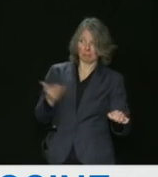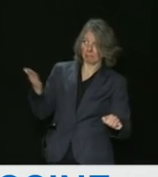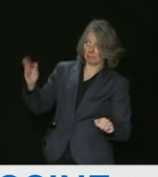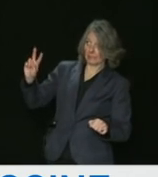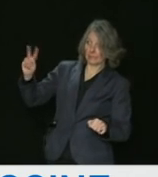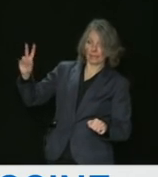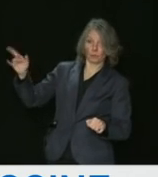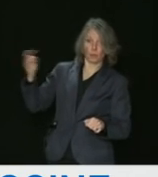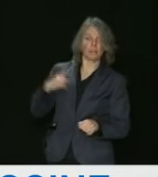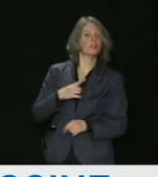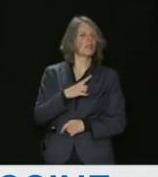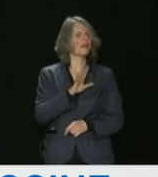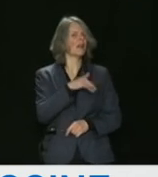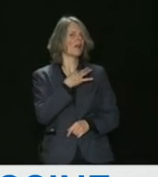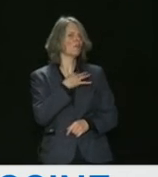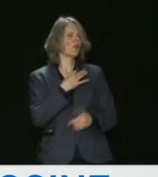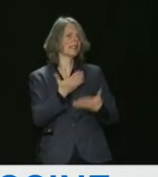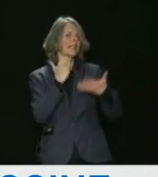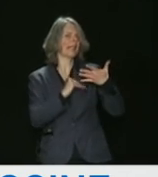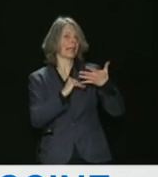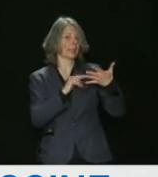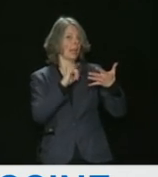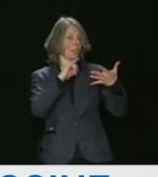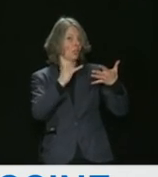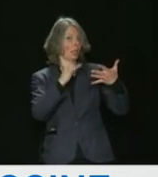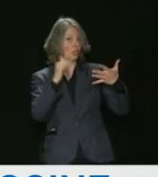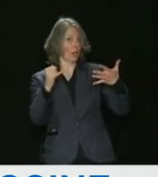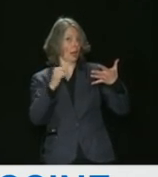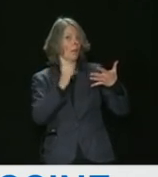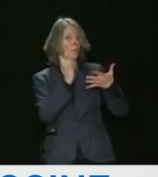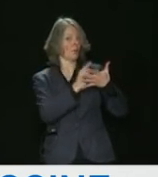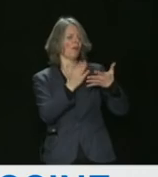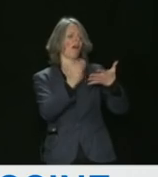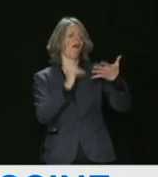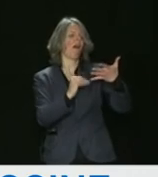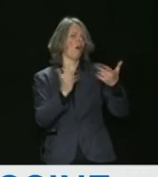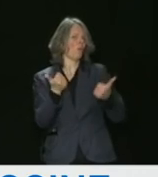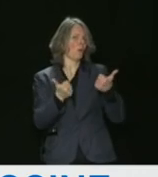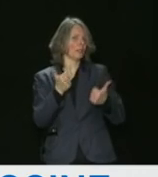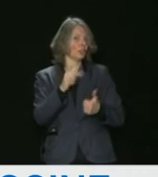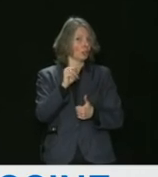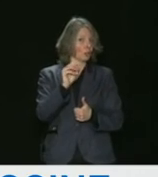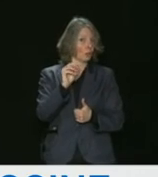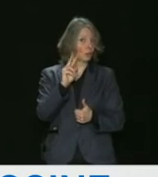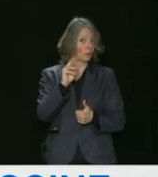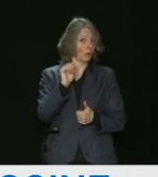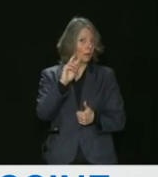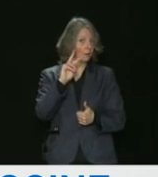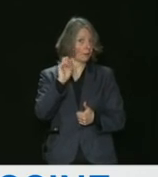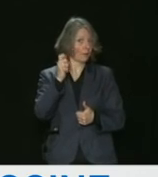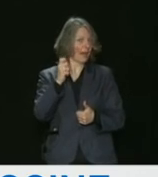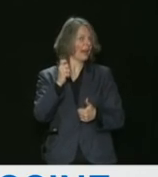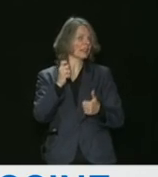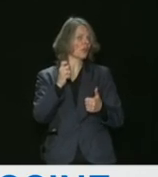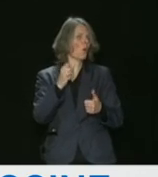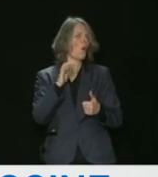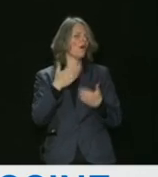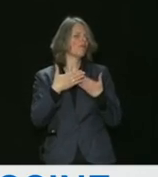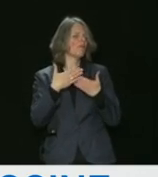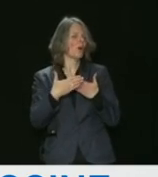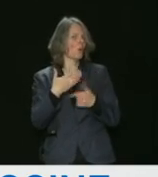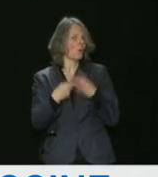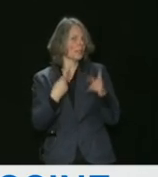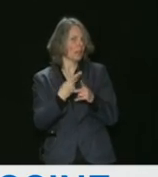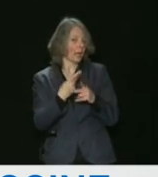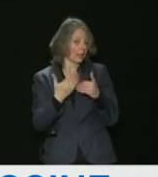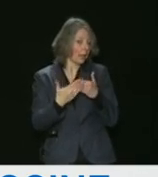What's the next vaccine that's under study for approval by Health Canada? Is it Novavax, and when will we have a decision on that? Is it a question of